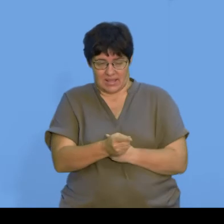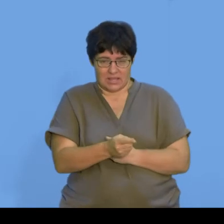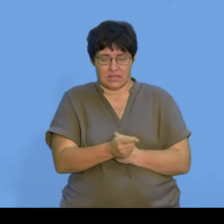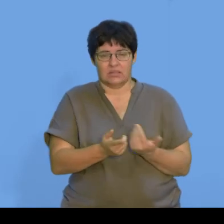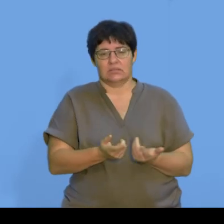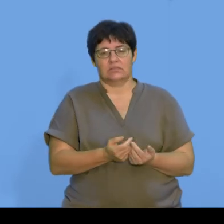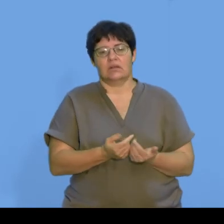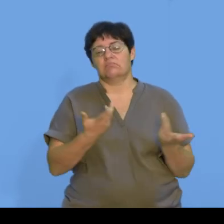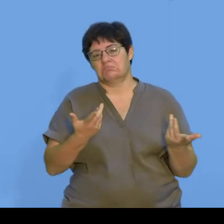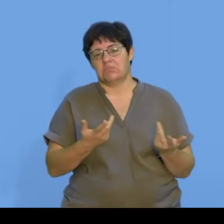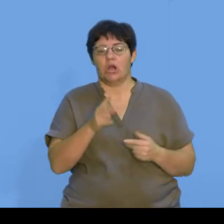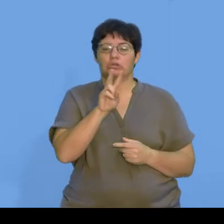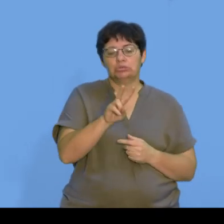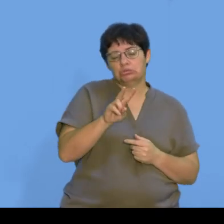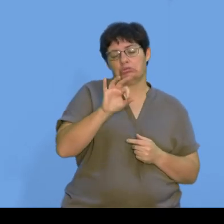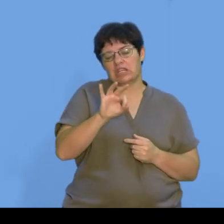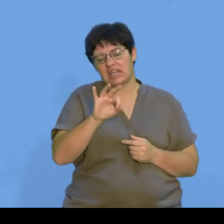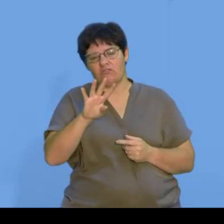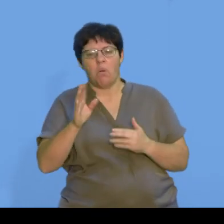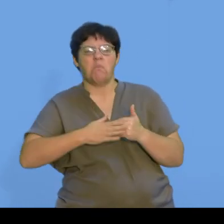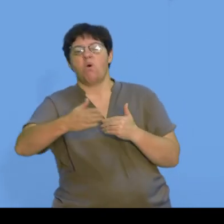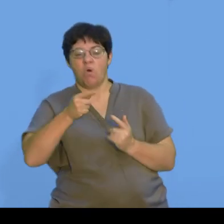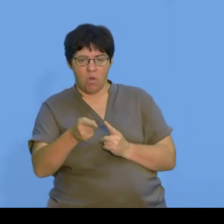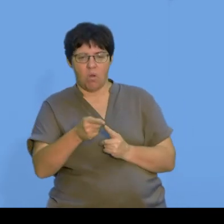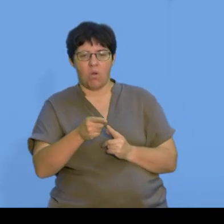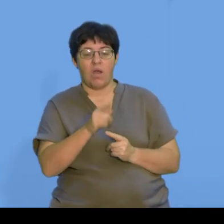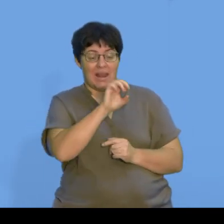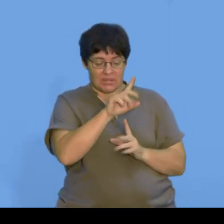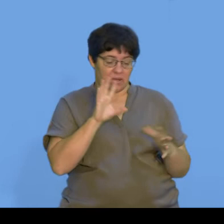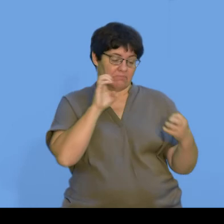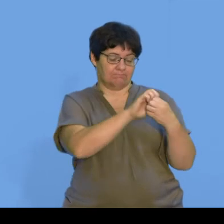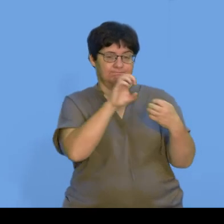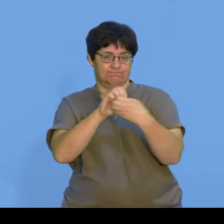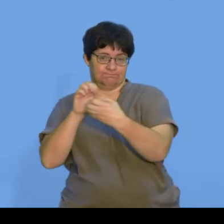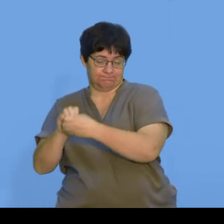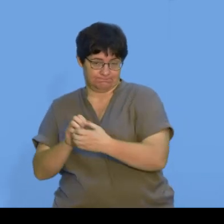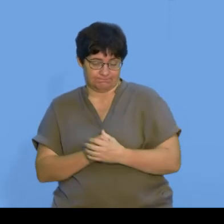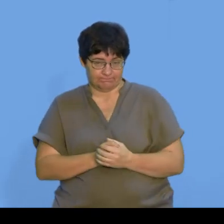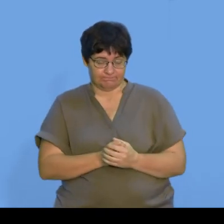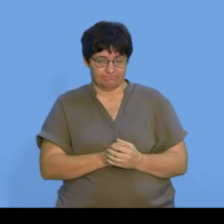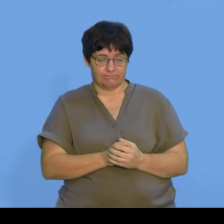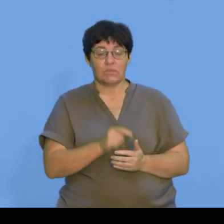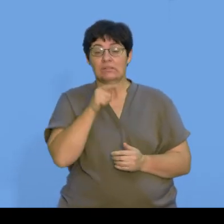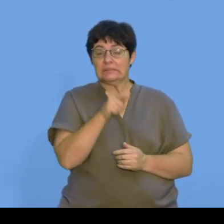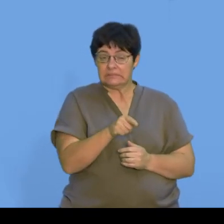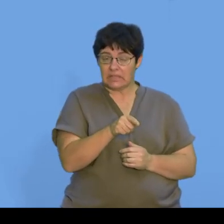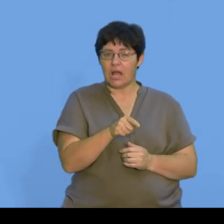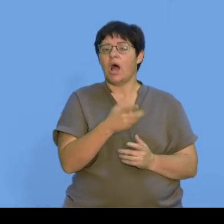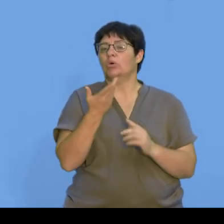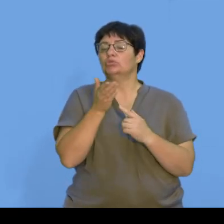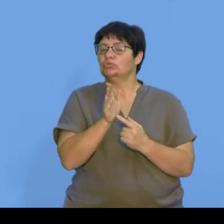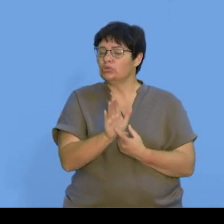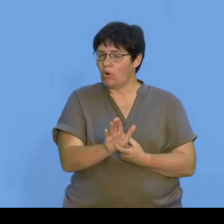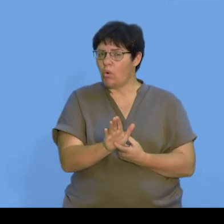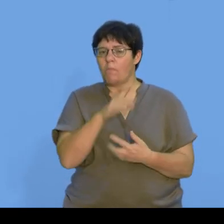more two or more different types of elements that are chemically joined. So the empirical formula of a compound actually shows